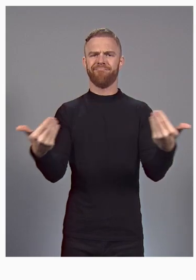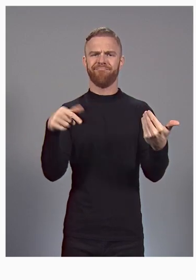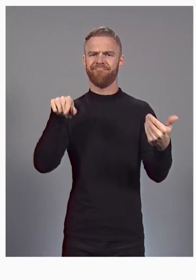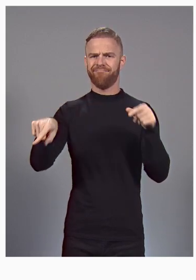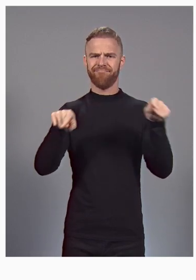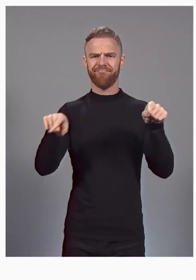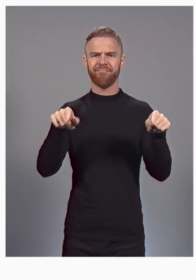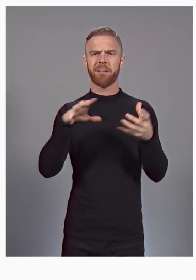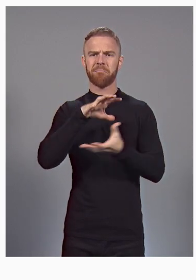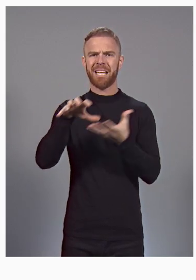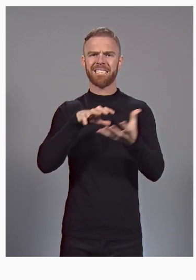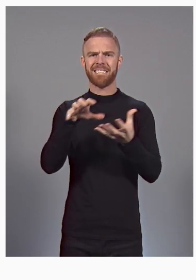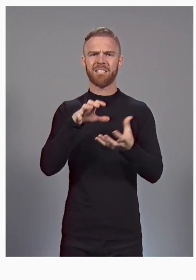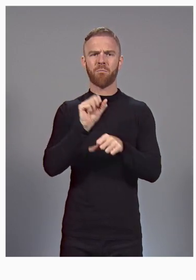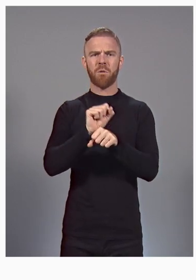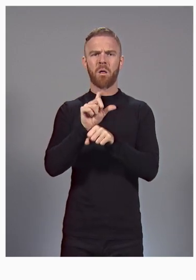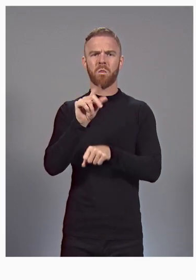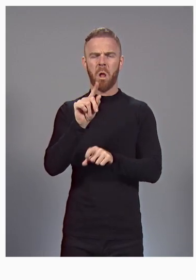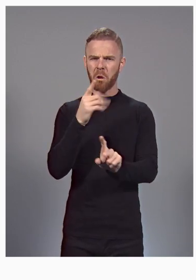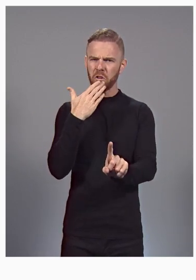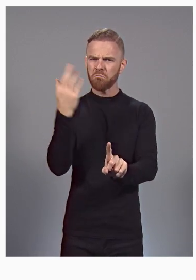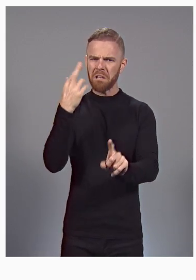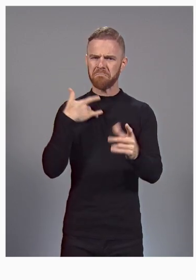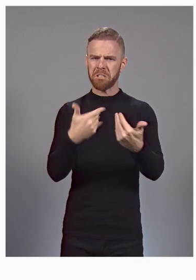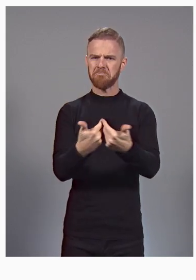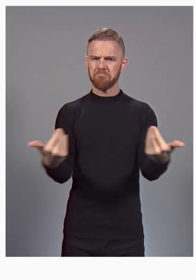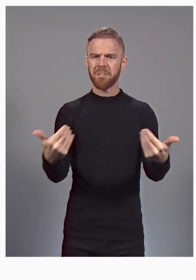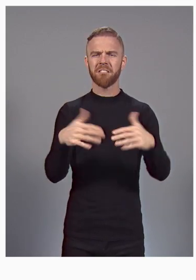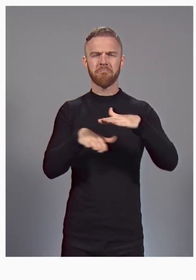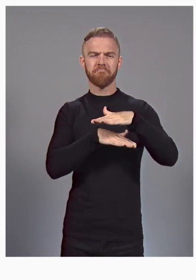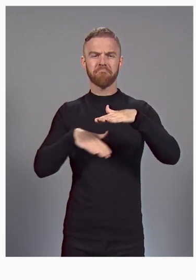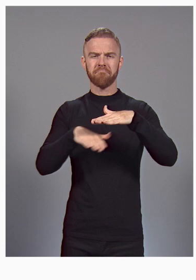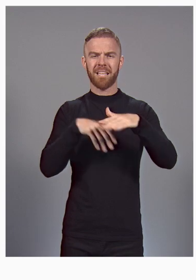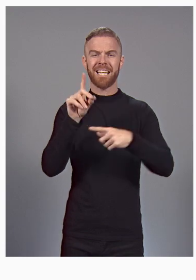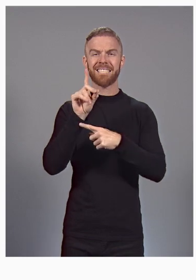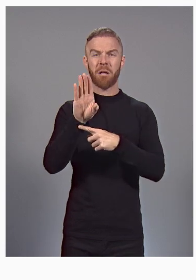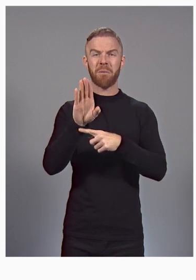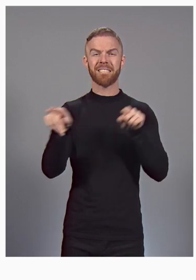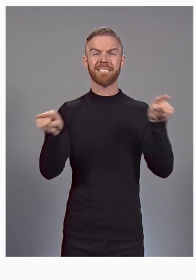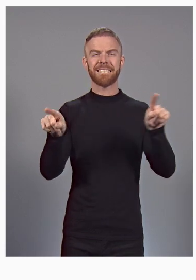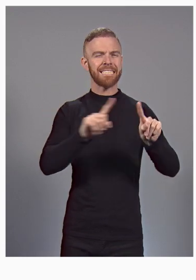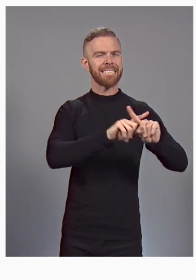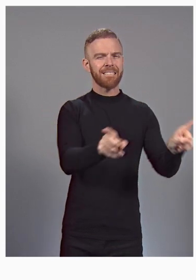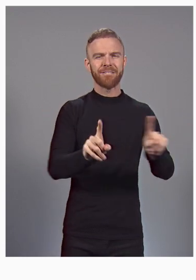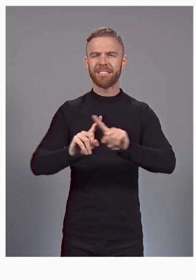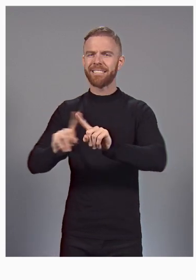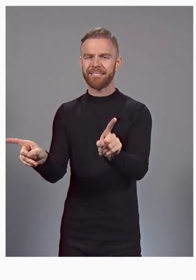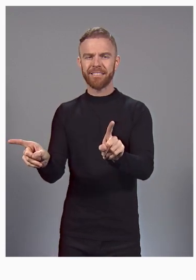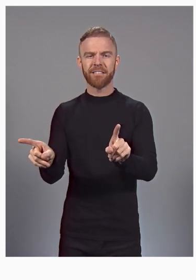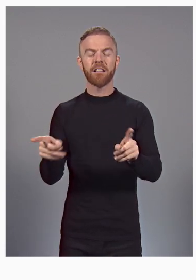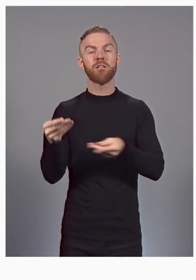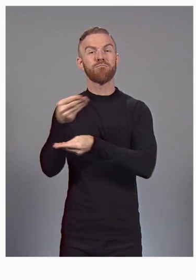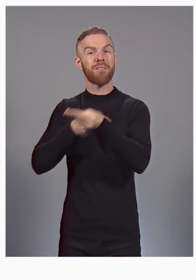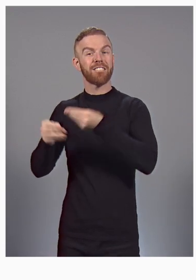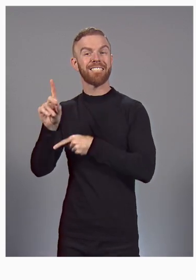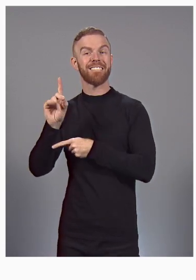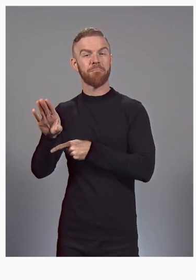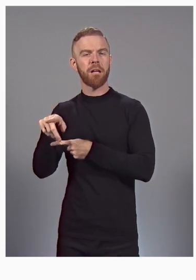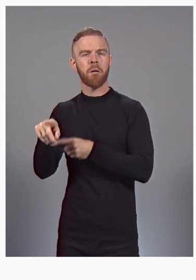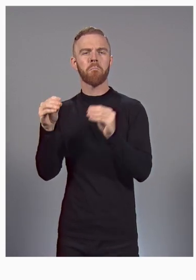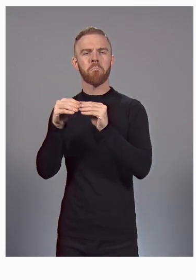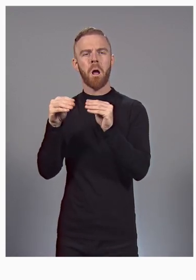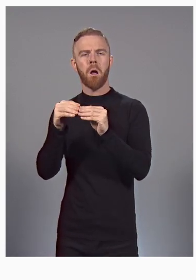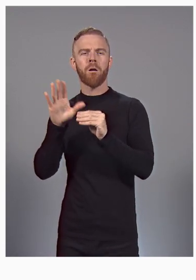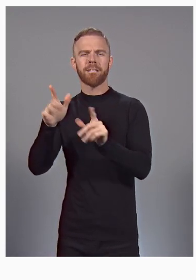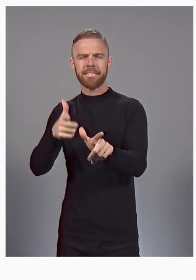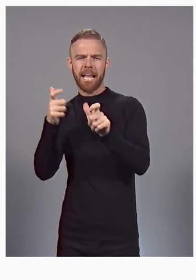reason. Fundamentally, their underlying databases are built differently. Transactional databases are optimized for fast